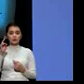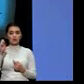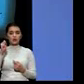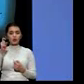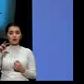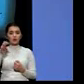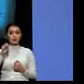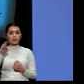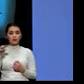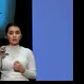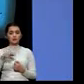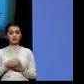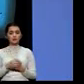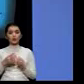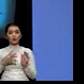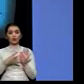Ahmad al-Beruniy